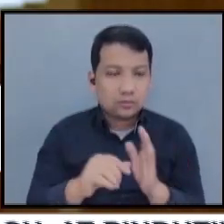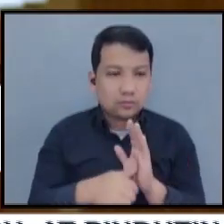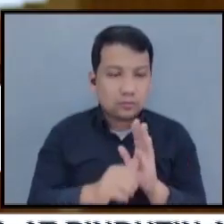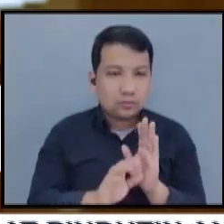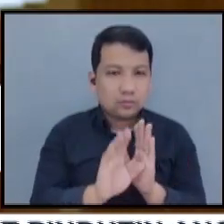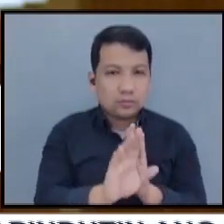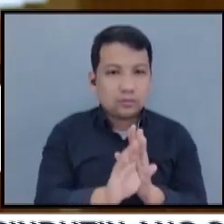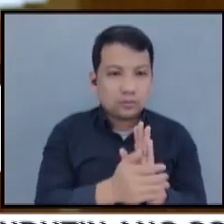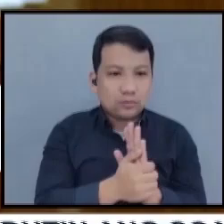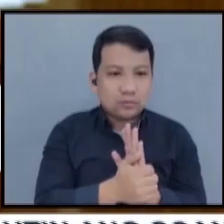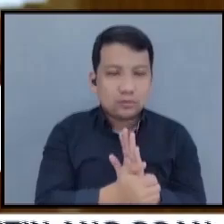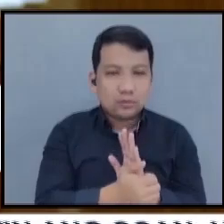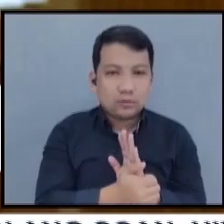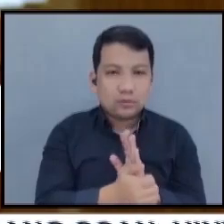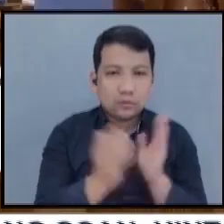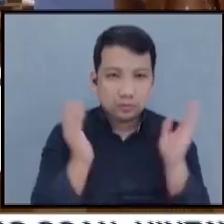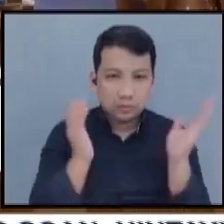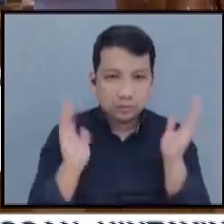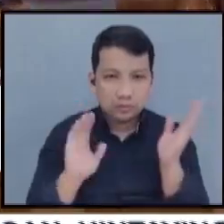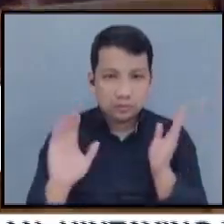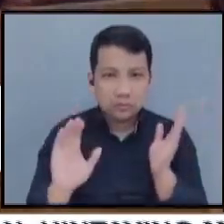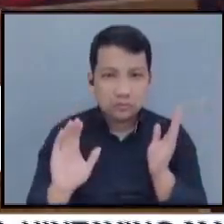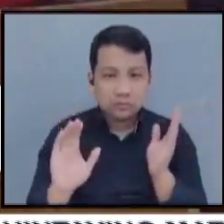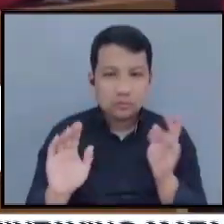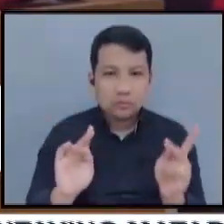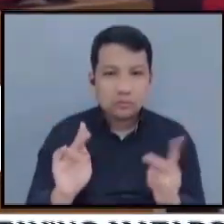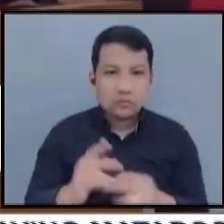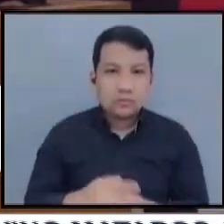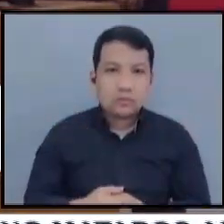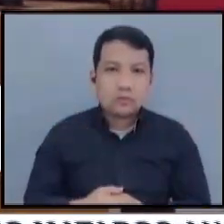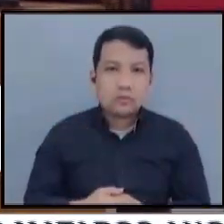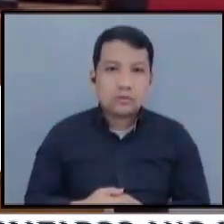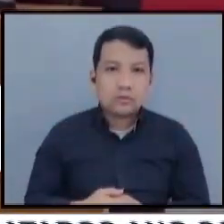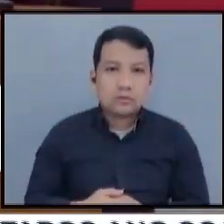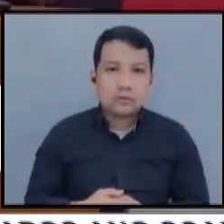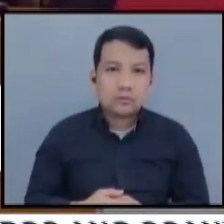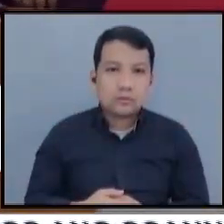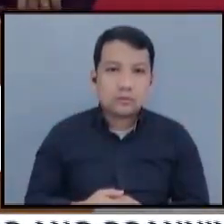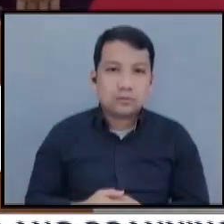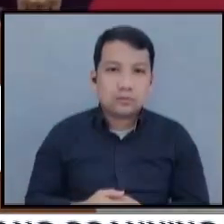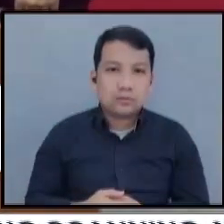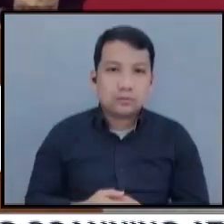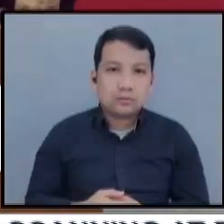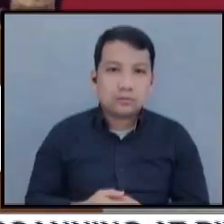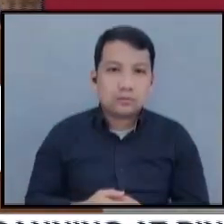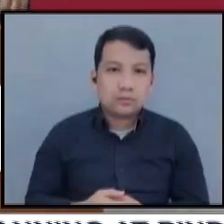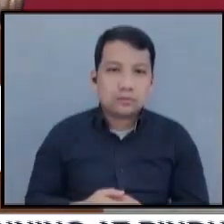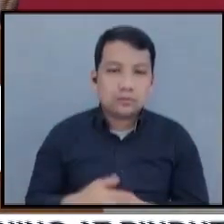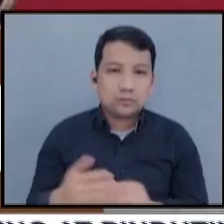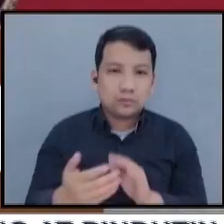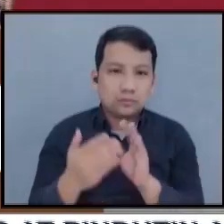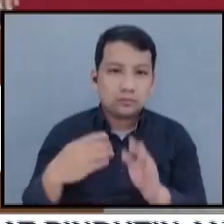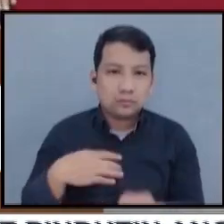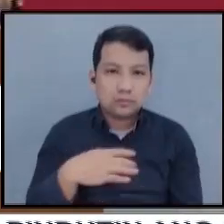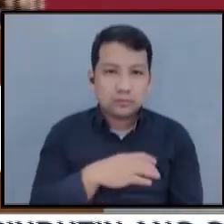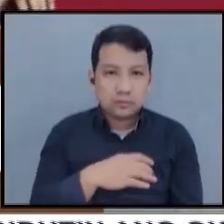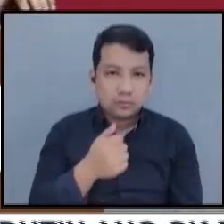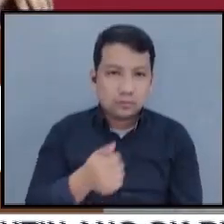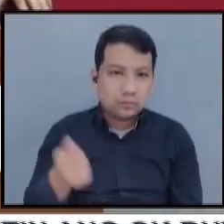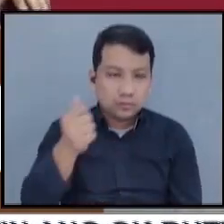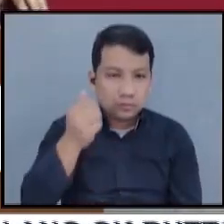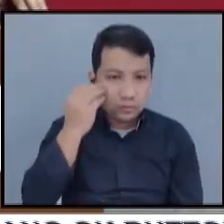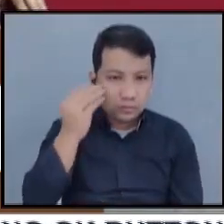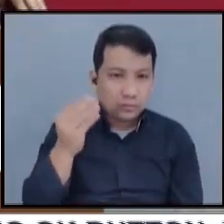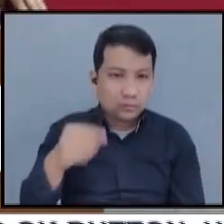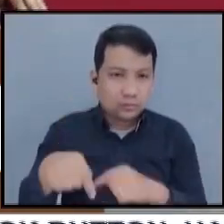to serve his constituents. Sa huli, humarap naman si House Speaker Martin Romualdez sa plenaryo para balikan ang mga